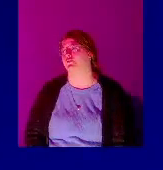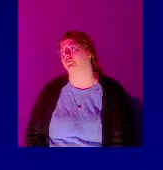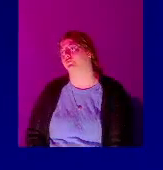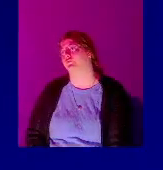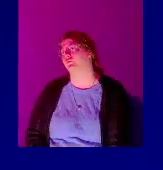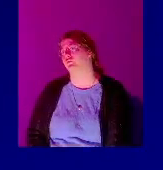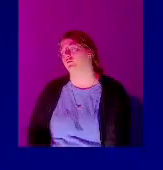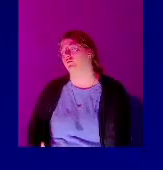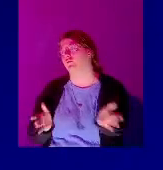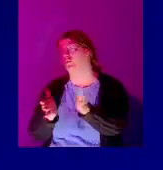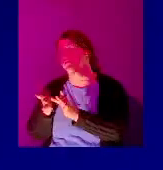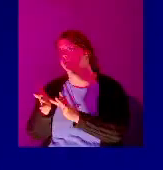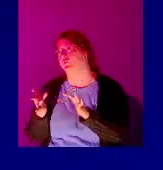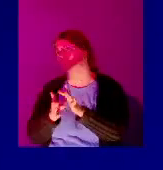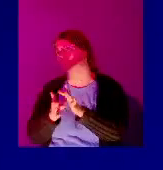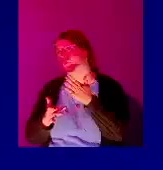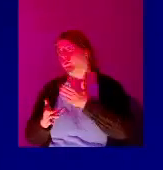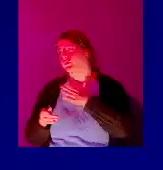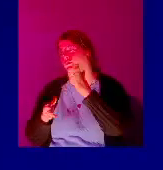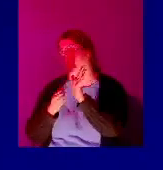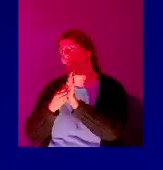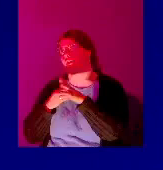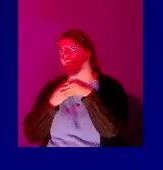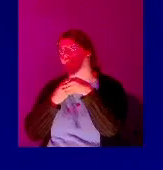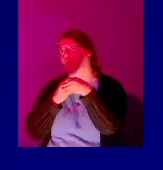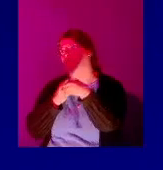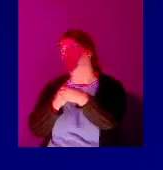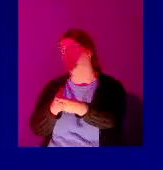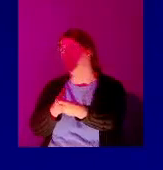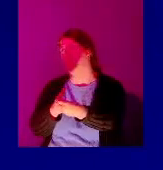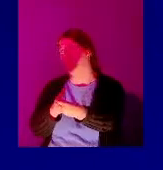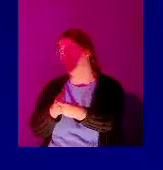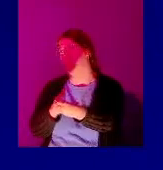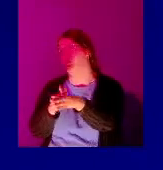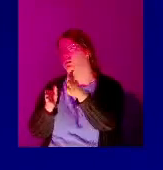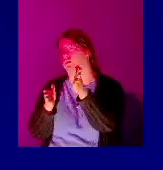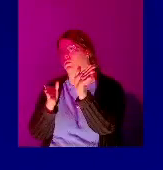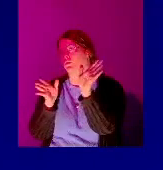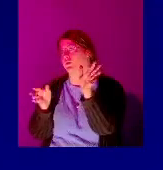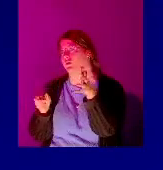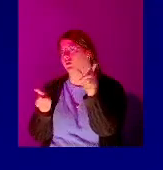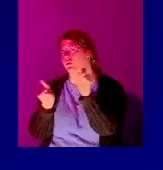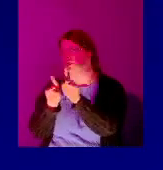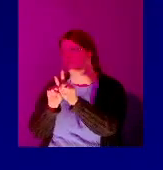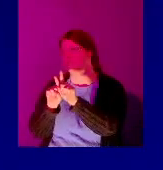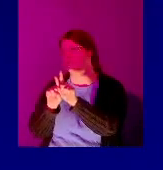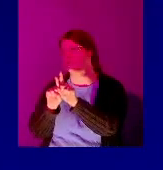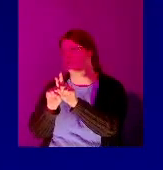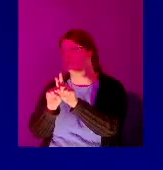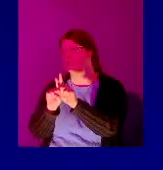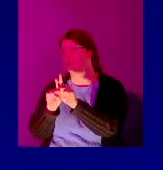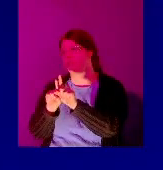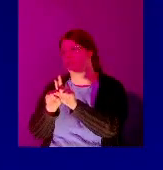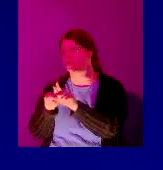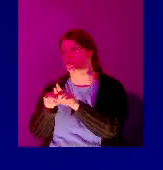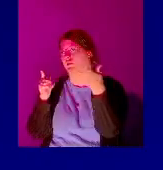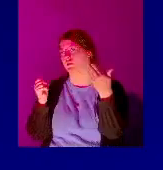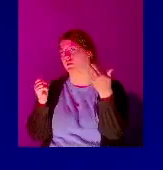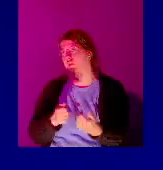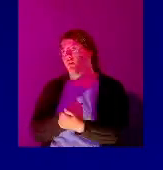wandering. Jesus, be my guide. I hold me to your side,